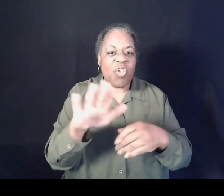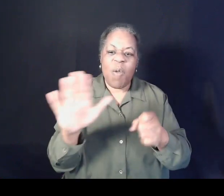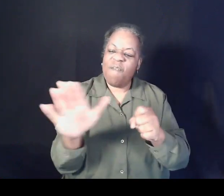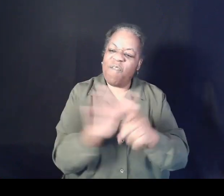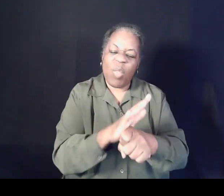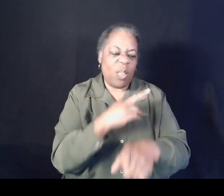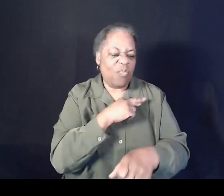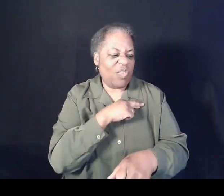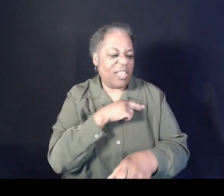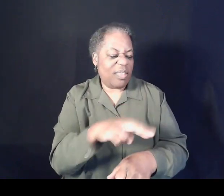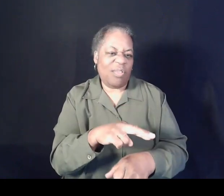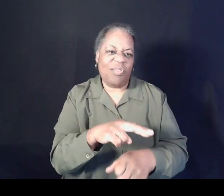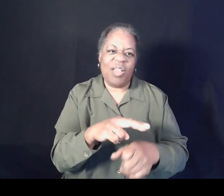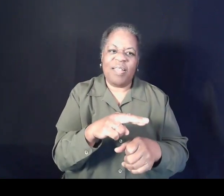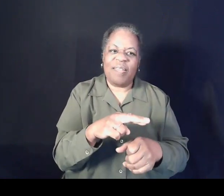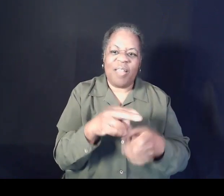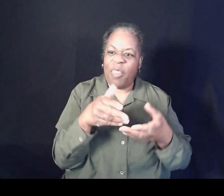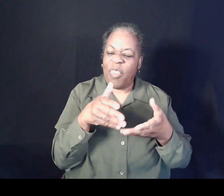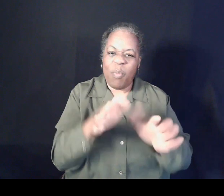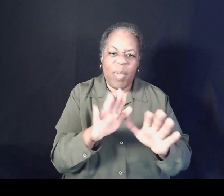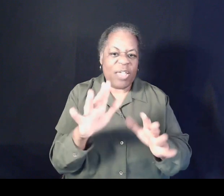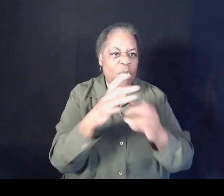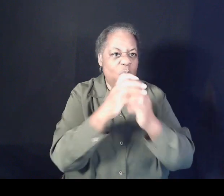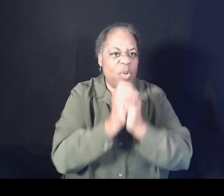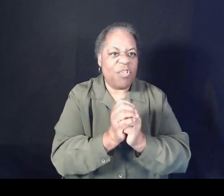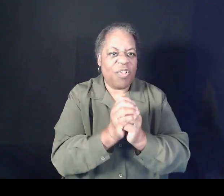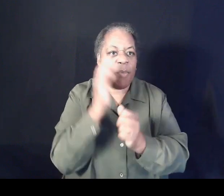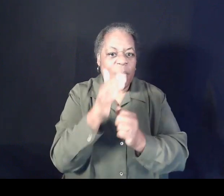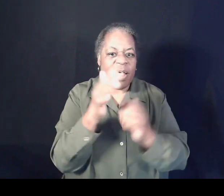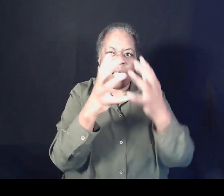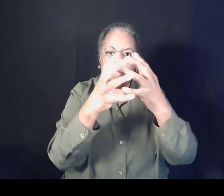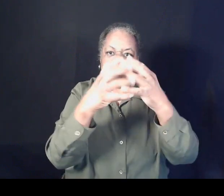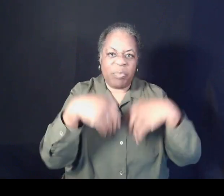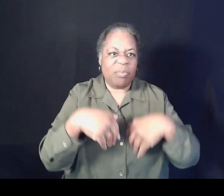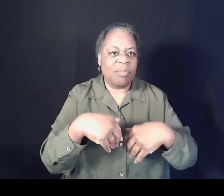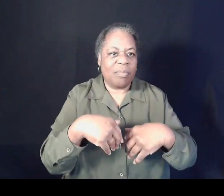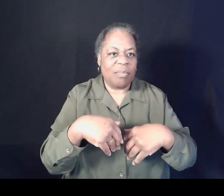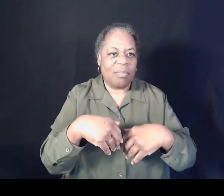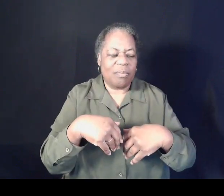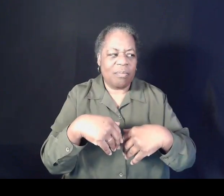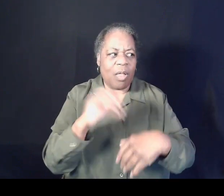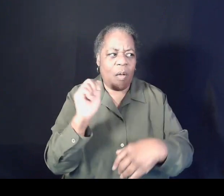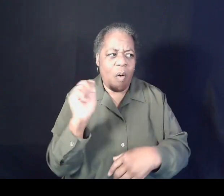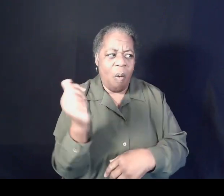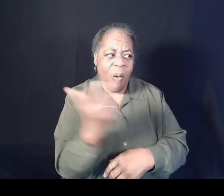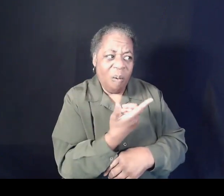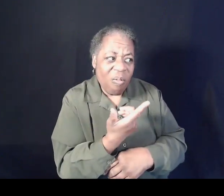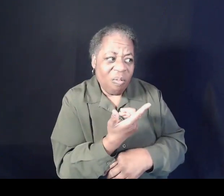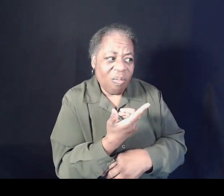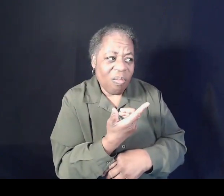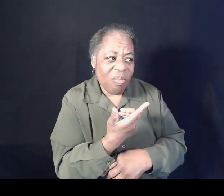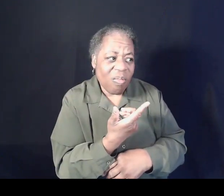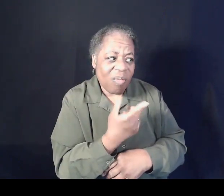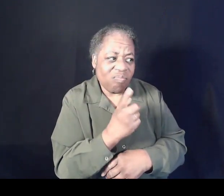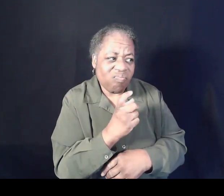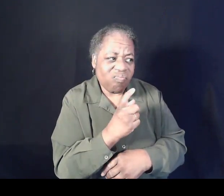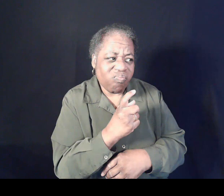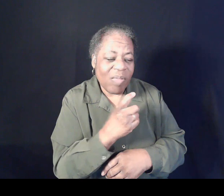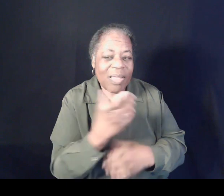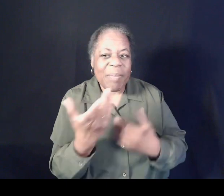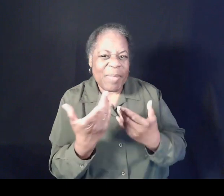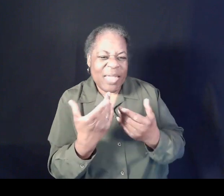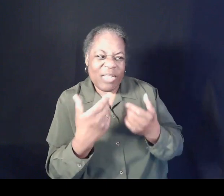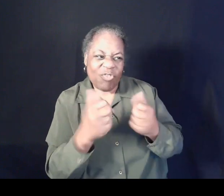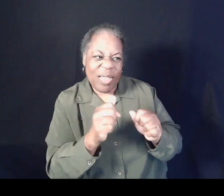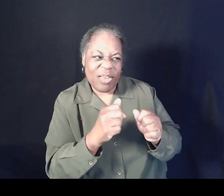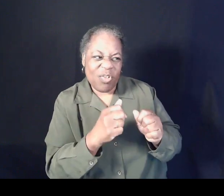religiosity, the complete way that you worship. All of it? Let's try negotiating with Jesus just a little bit. I